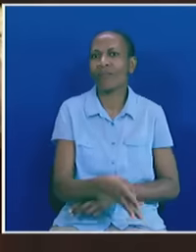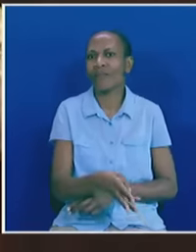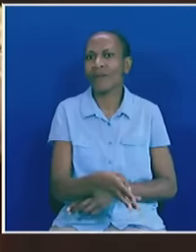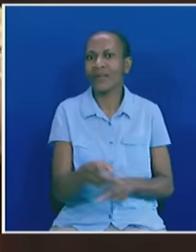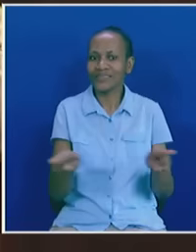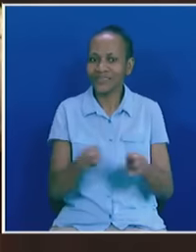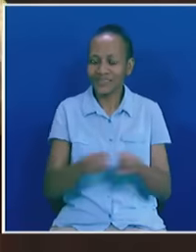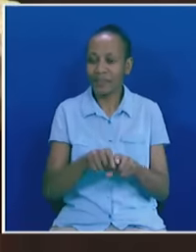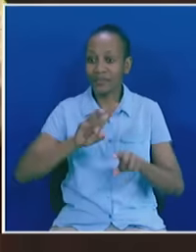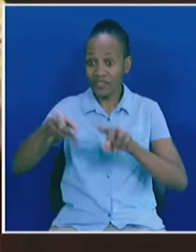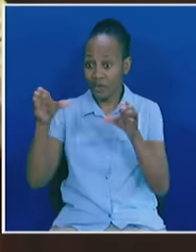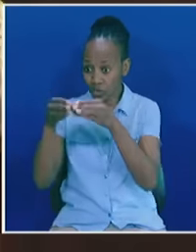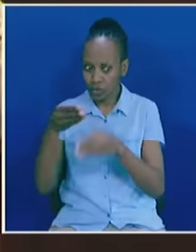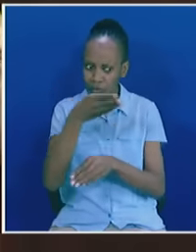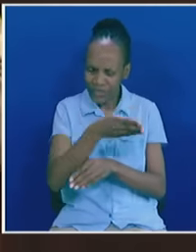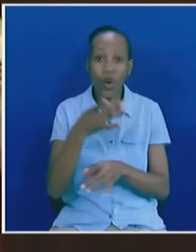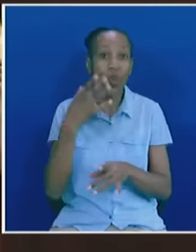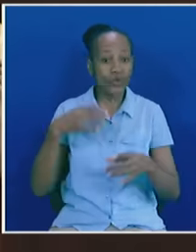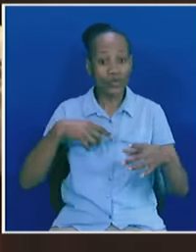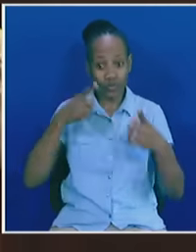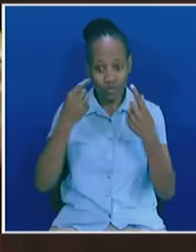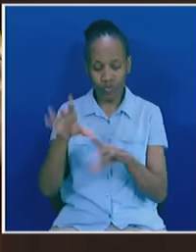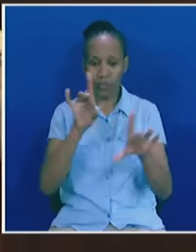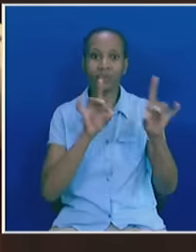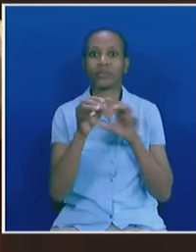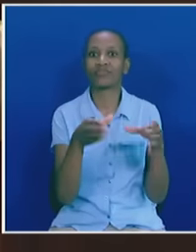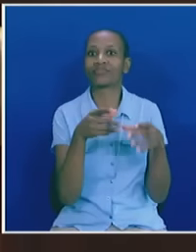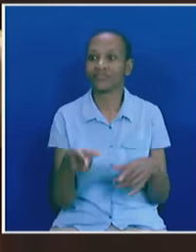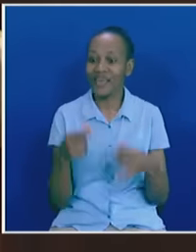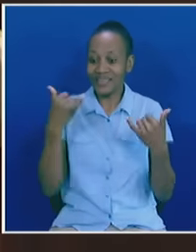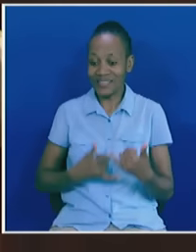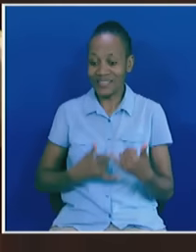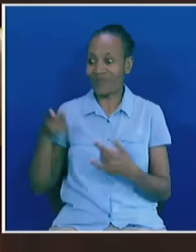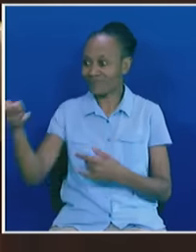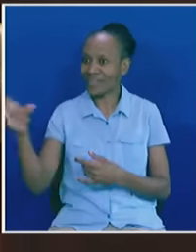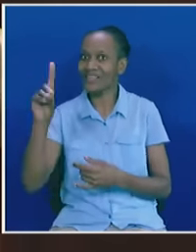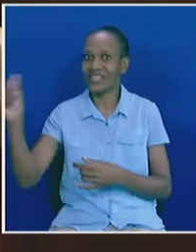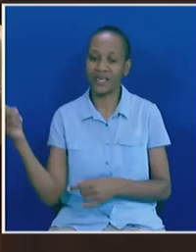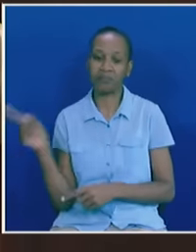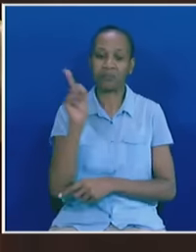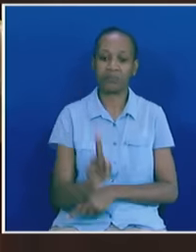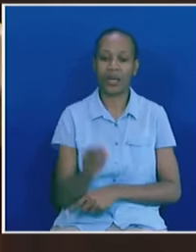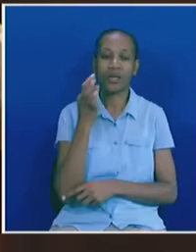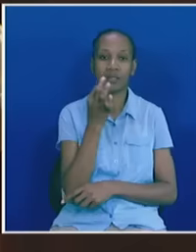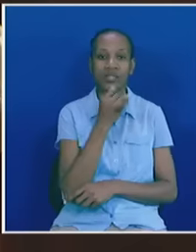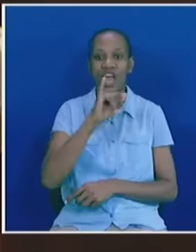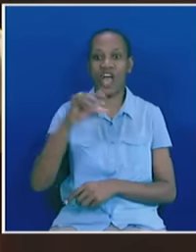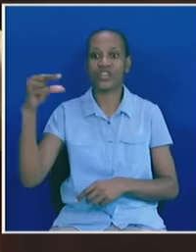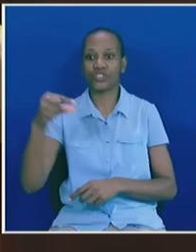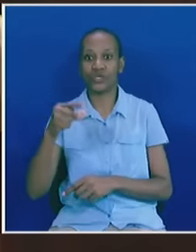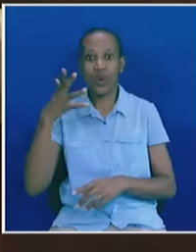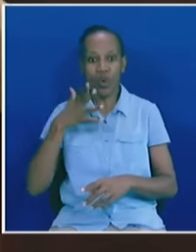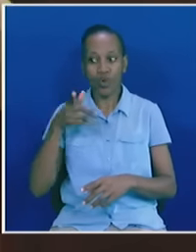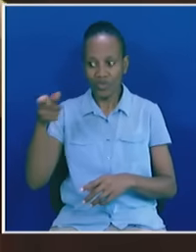bezikhona mas-shortlista. Manje beza la ngaphambili, bafika basitshela ukuthi i-IG bafuna a suitable